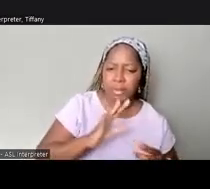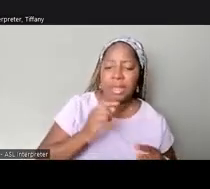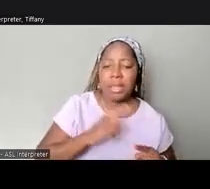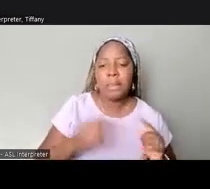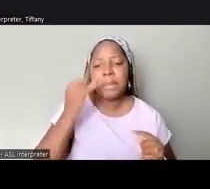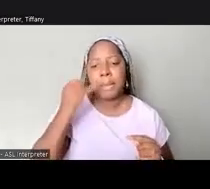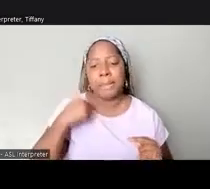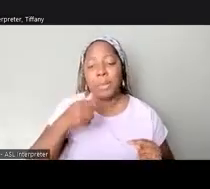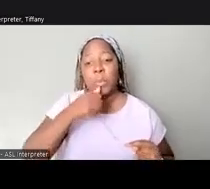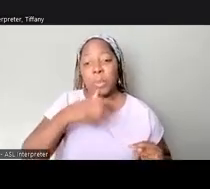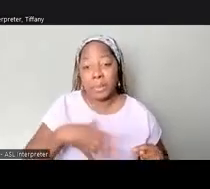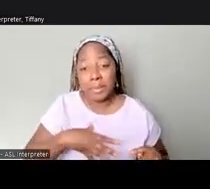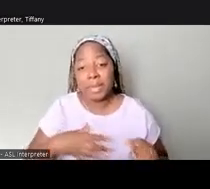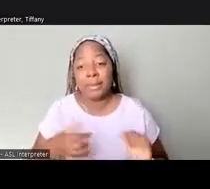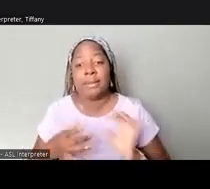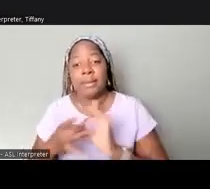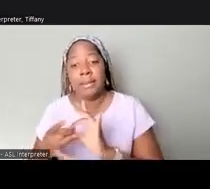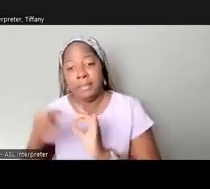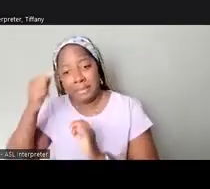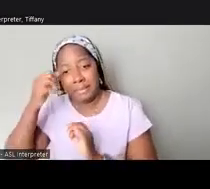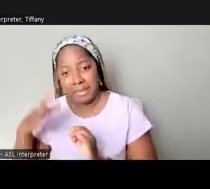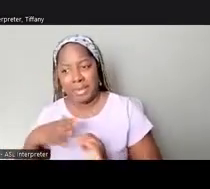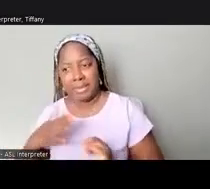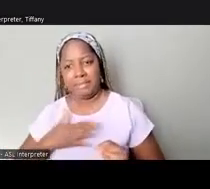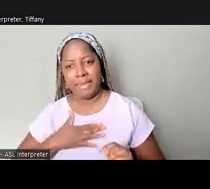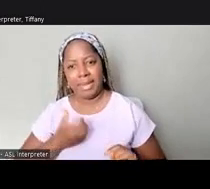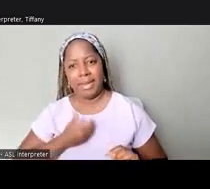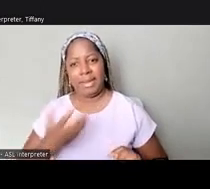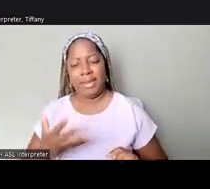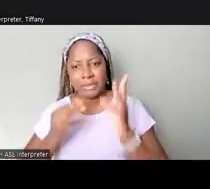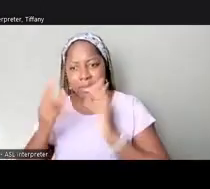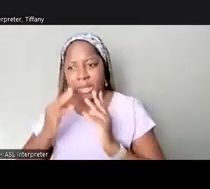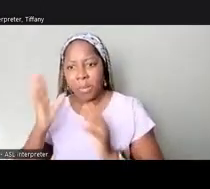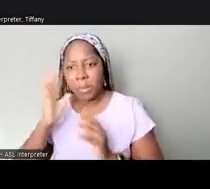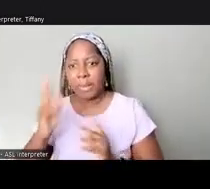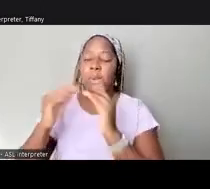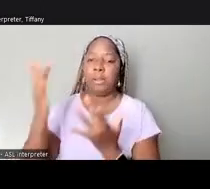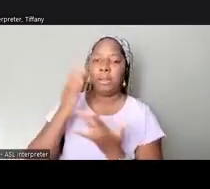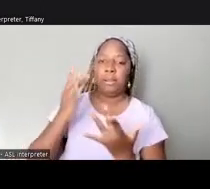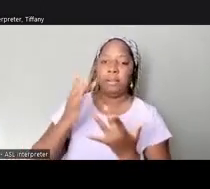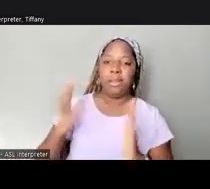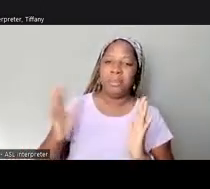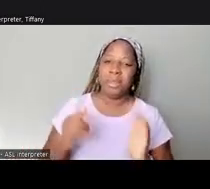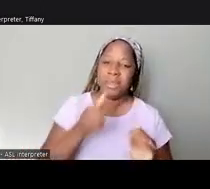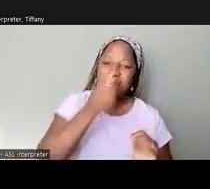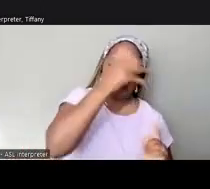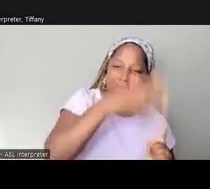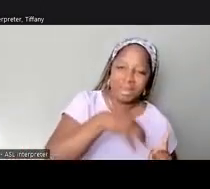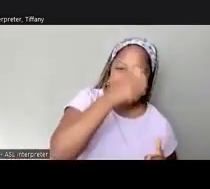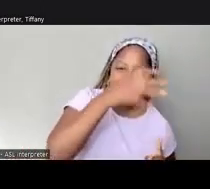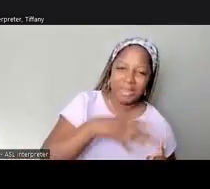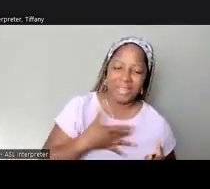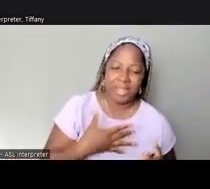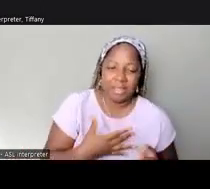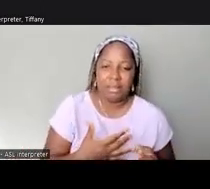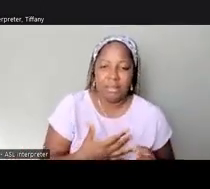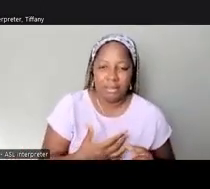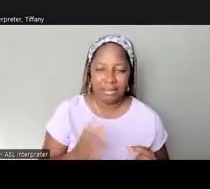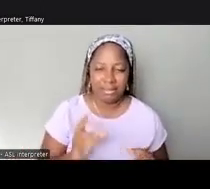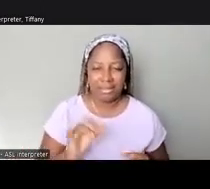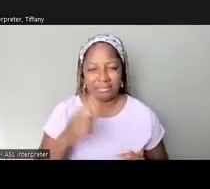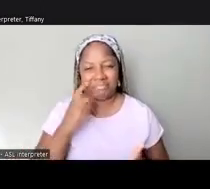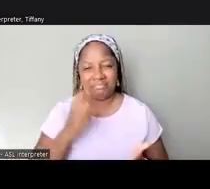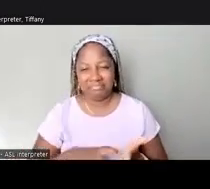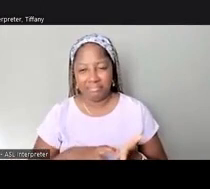our group and in my own personal experience in my organization is that there's a lack of education in regards